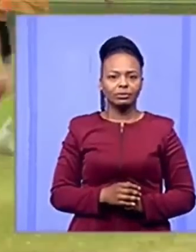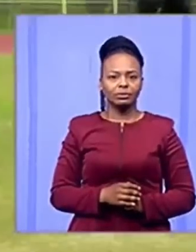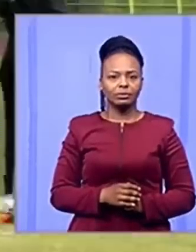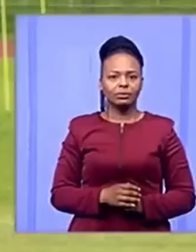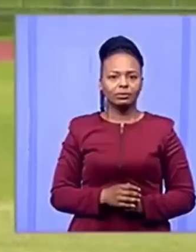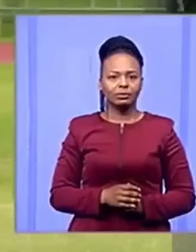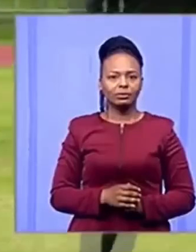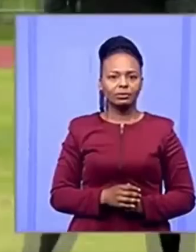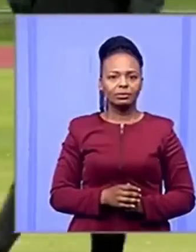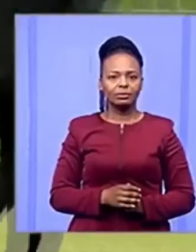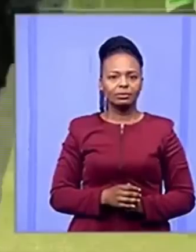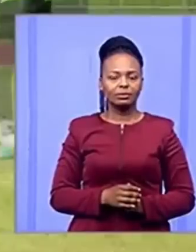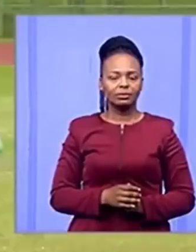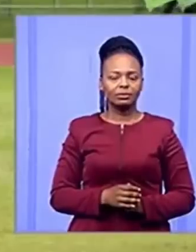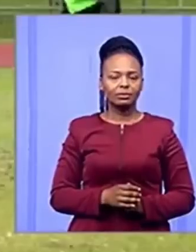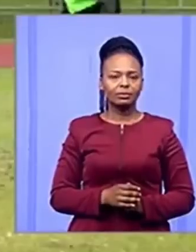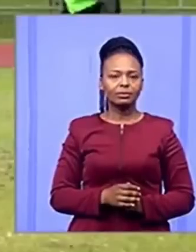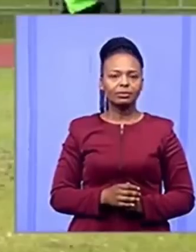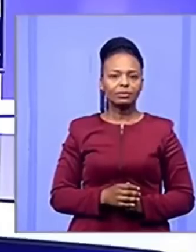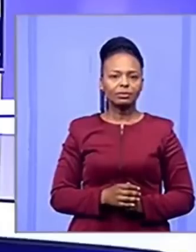SABC Durban.